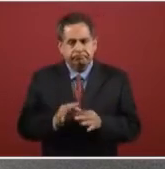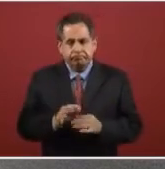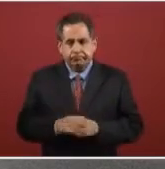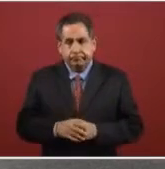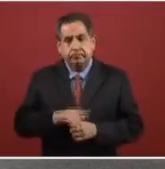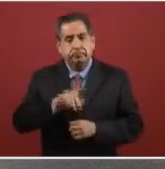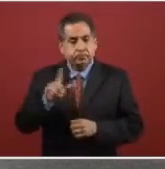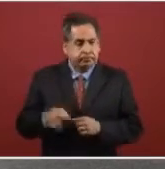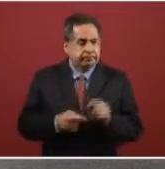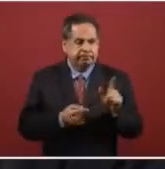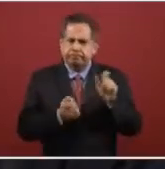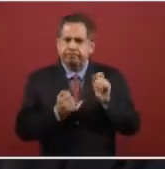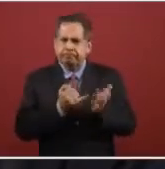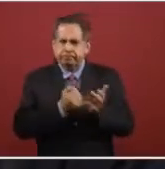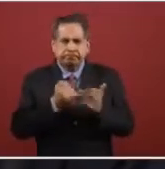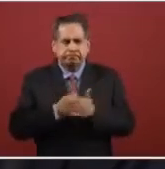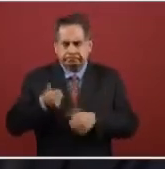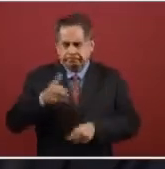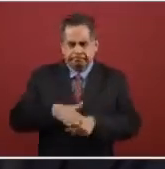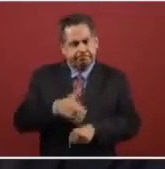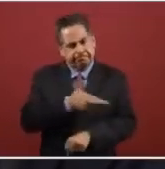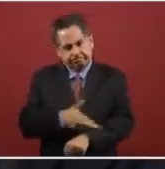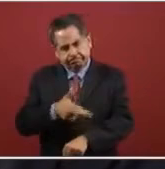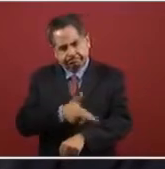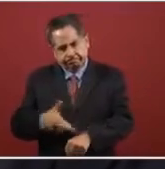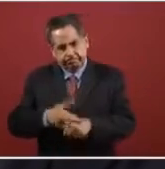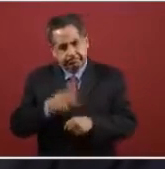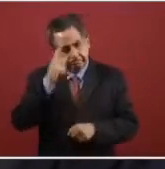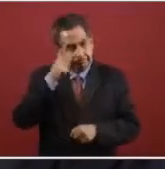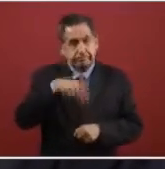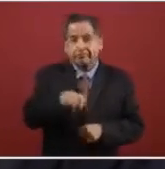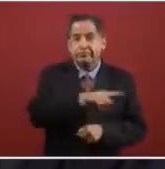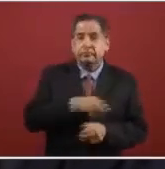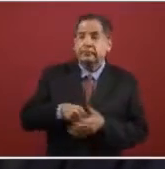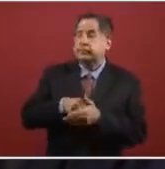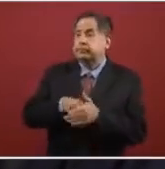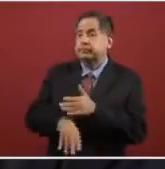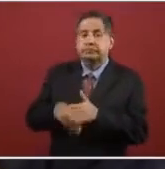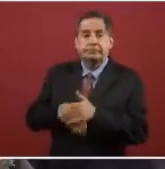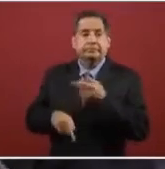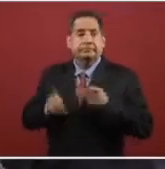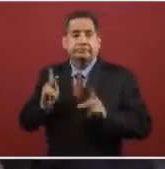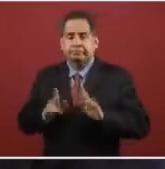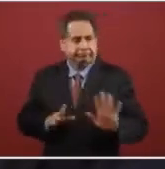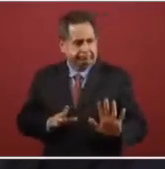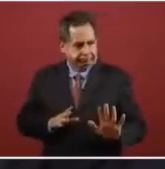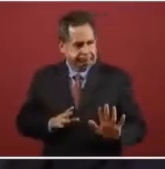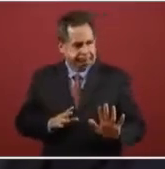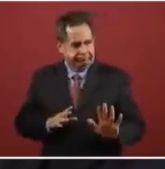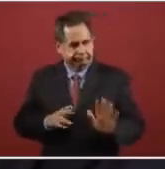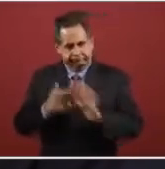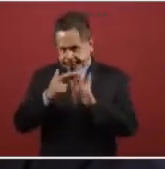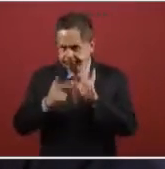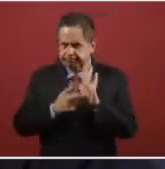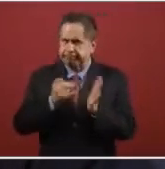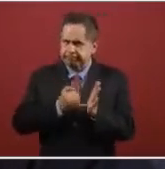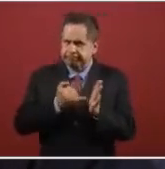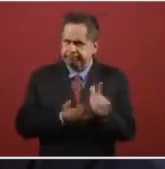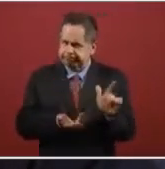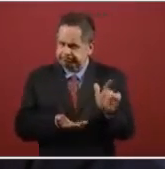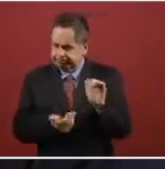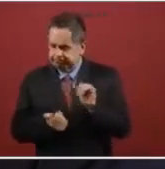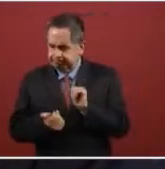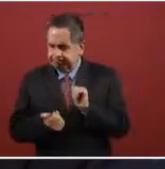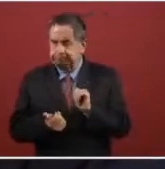one is to increase fortifying and to combat evasion and